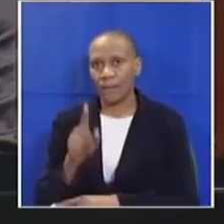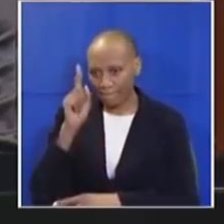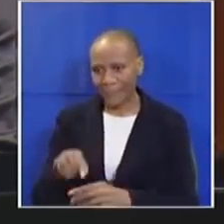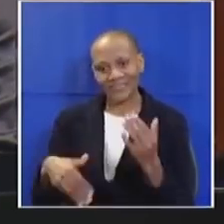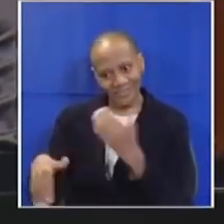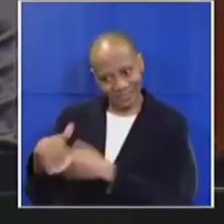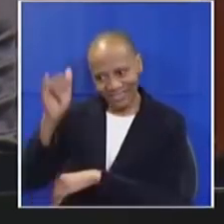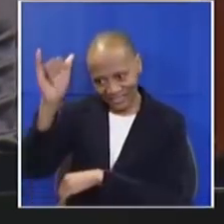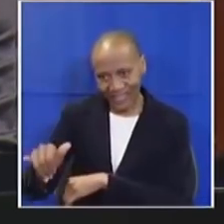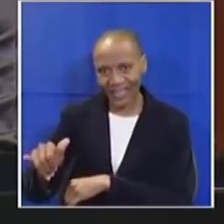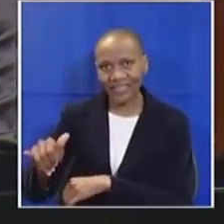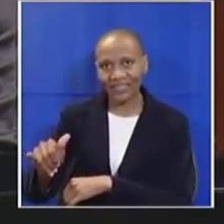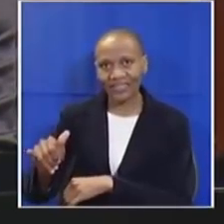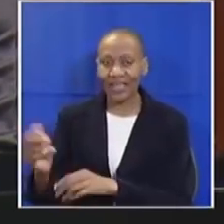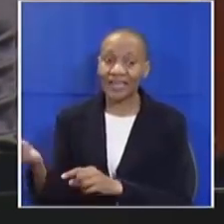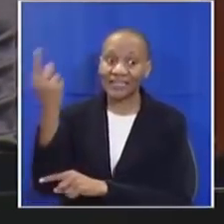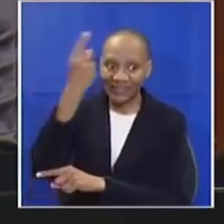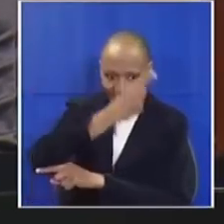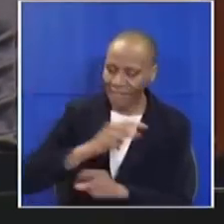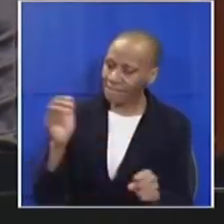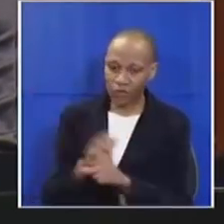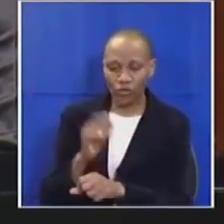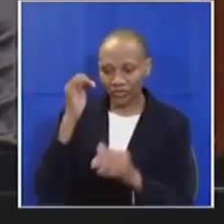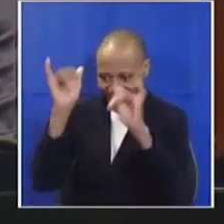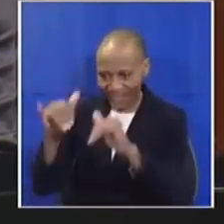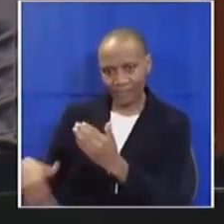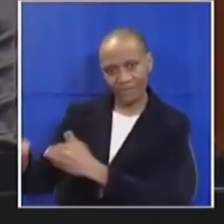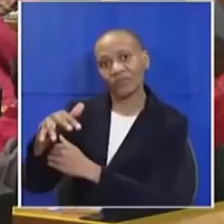stay out for the rest of the day.